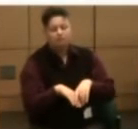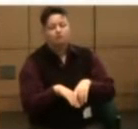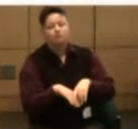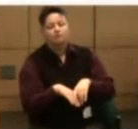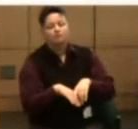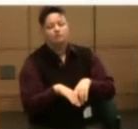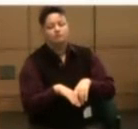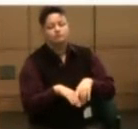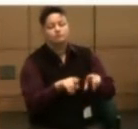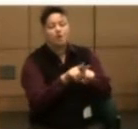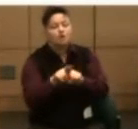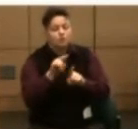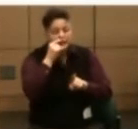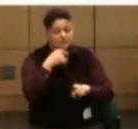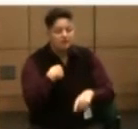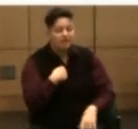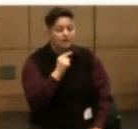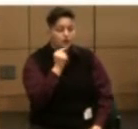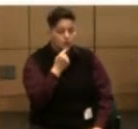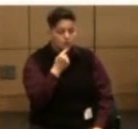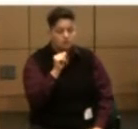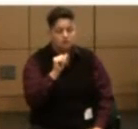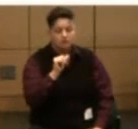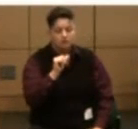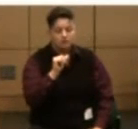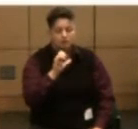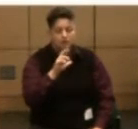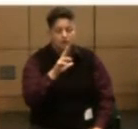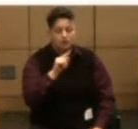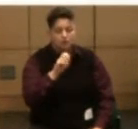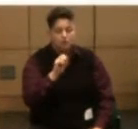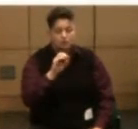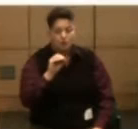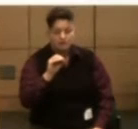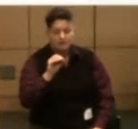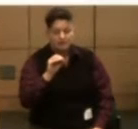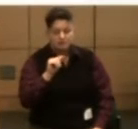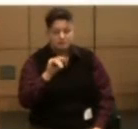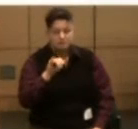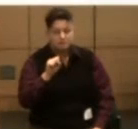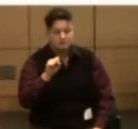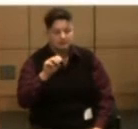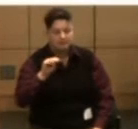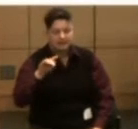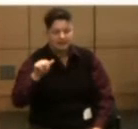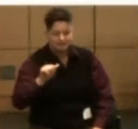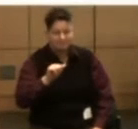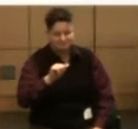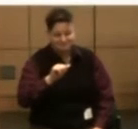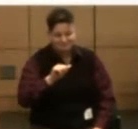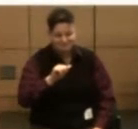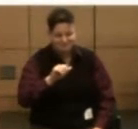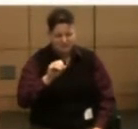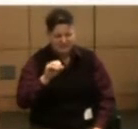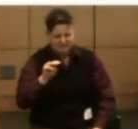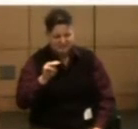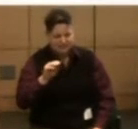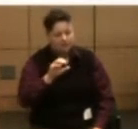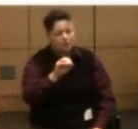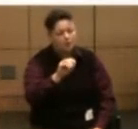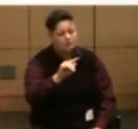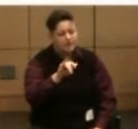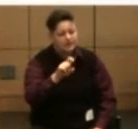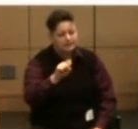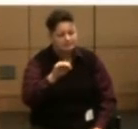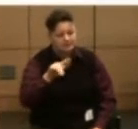have recurrent acute otitis media or chronic miliary effusions that may still produce a significant conductive hearing loss is something that